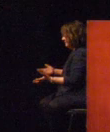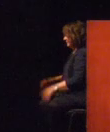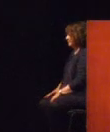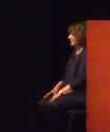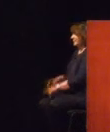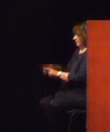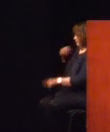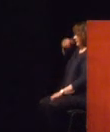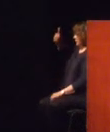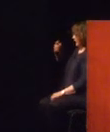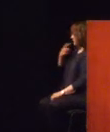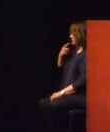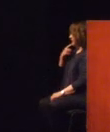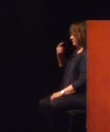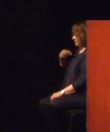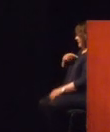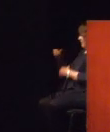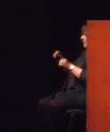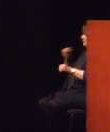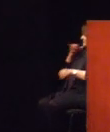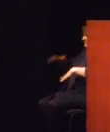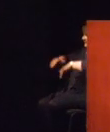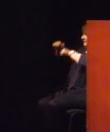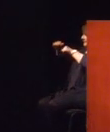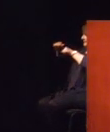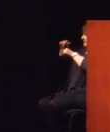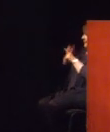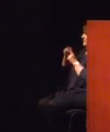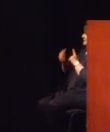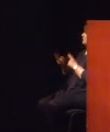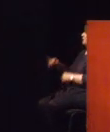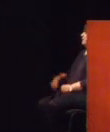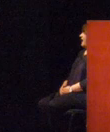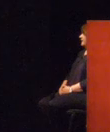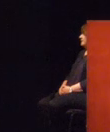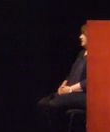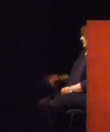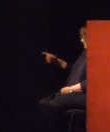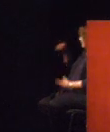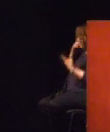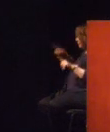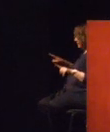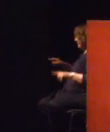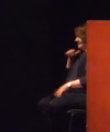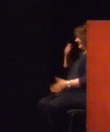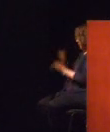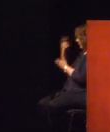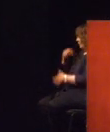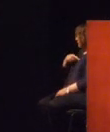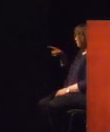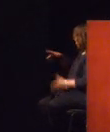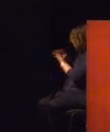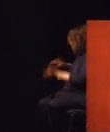But he said that the chancellor's office would not be taking a position, even though he agreed that he didn't think it was good for our students.